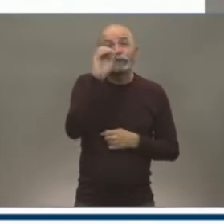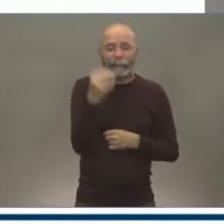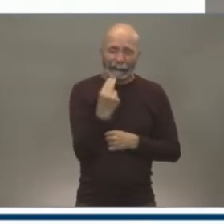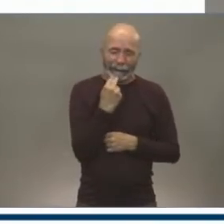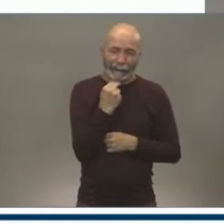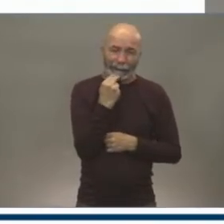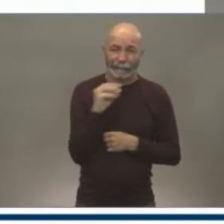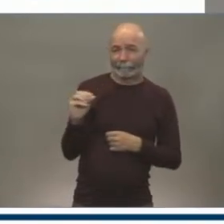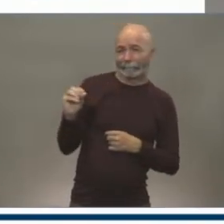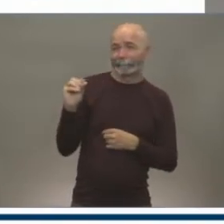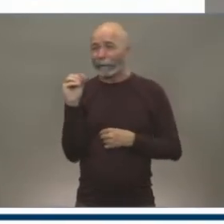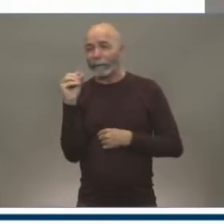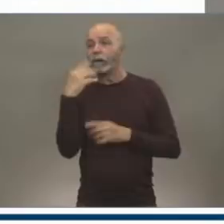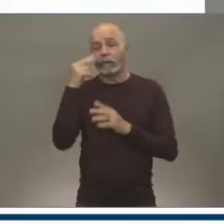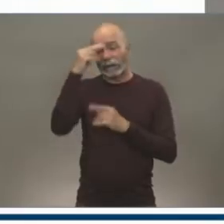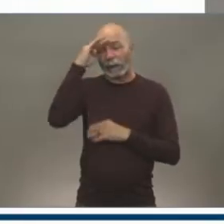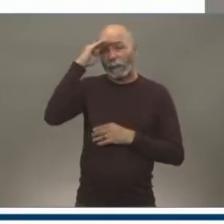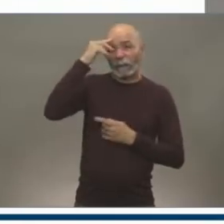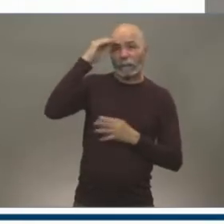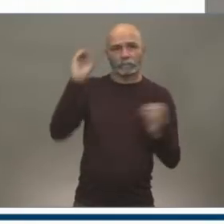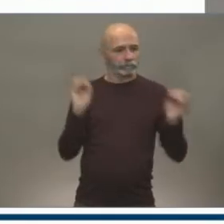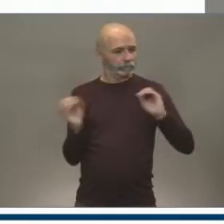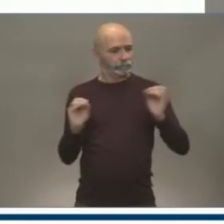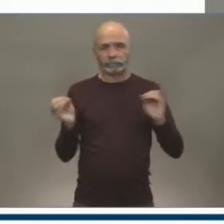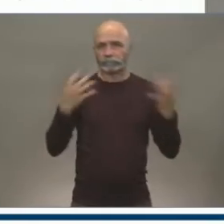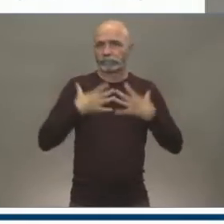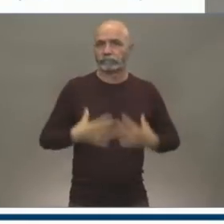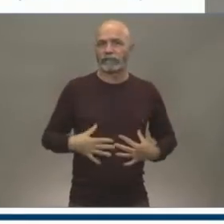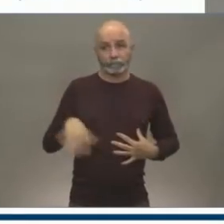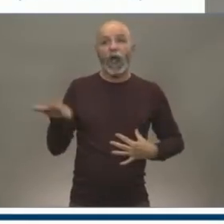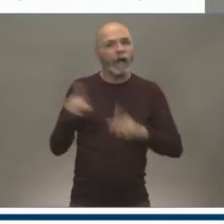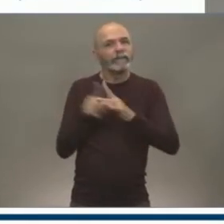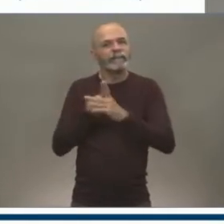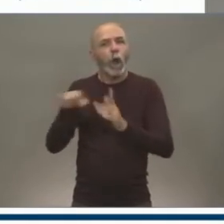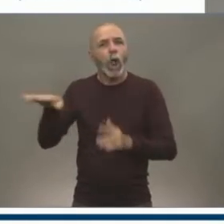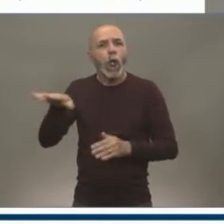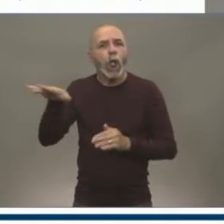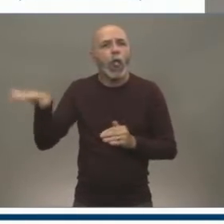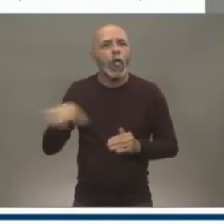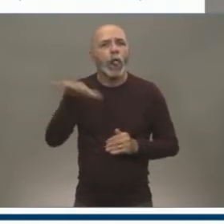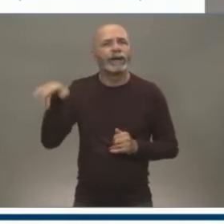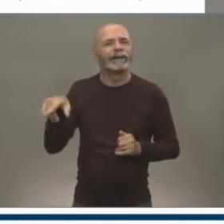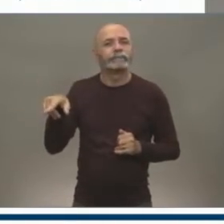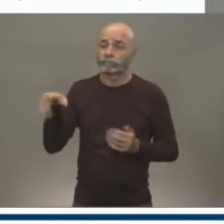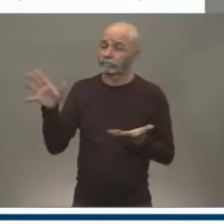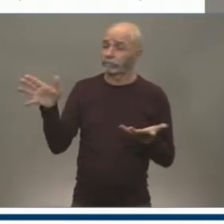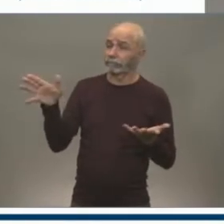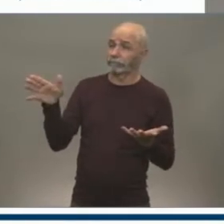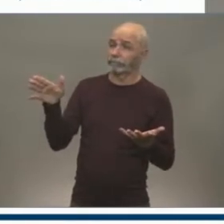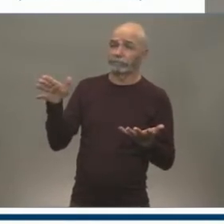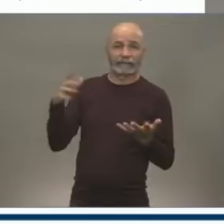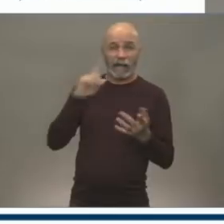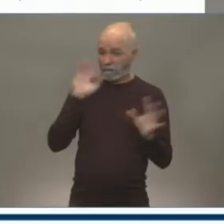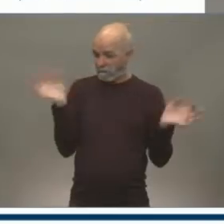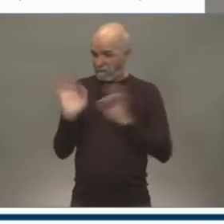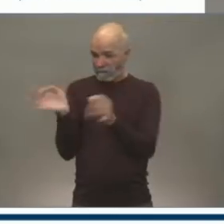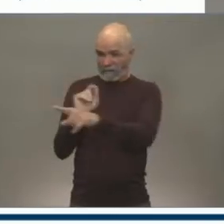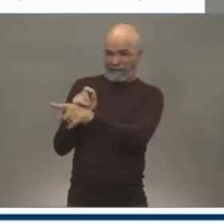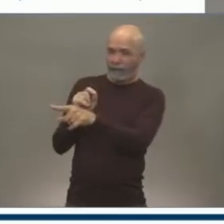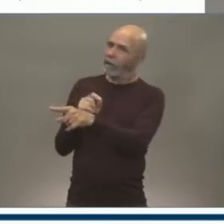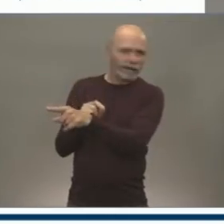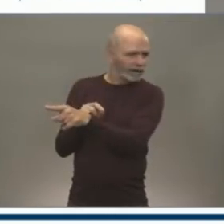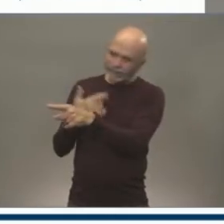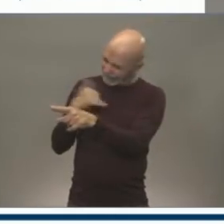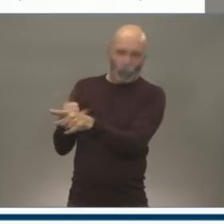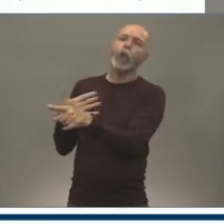cases, and each of those in the context they may have. So what we're doing now, while we're keeping everybody, the restrictions,